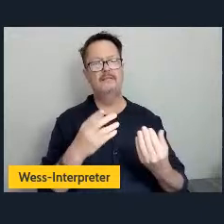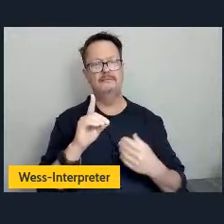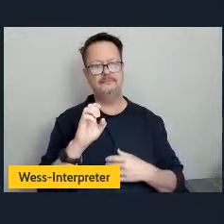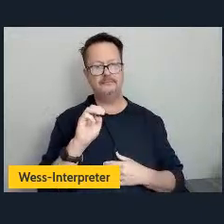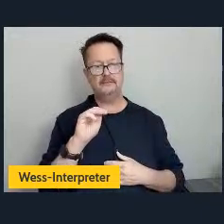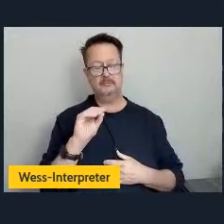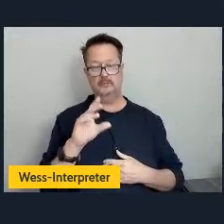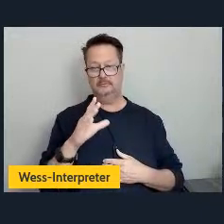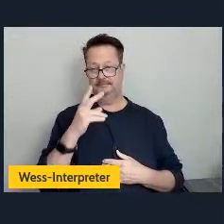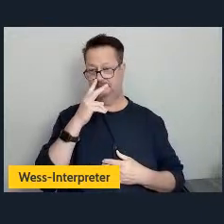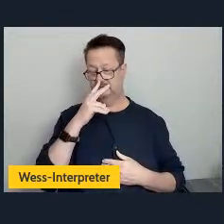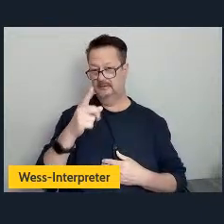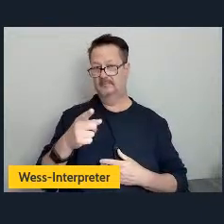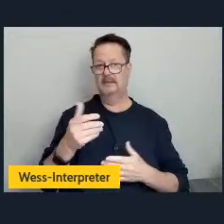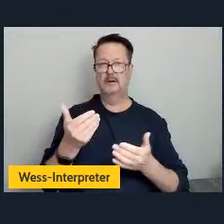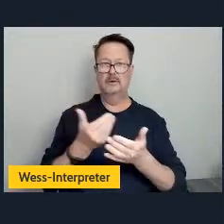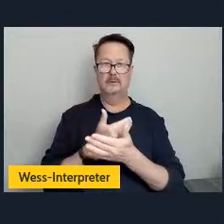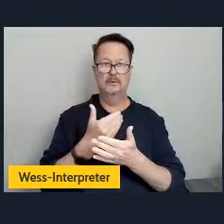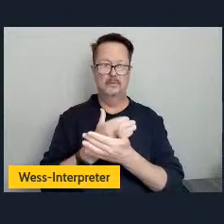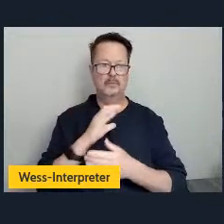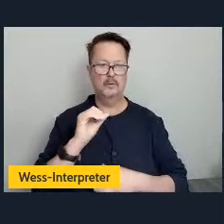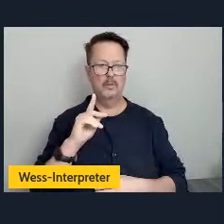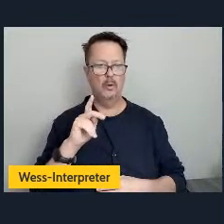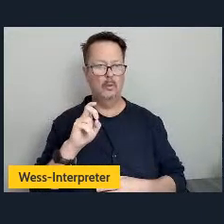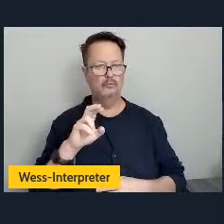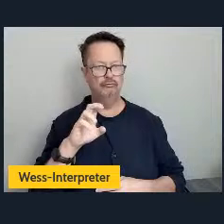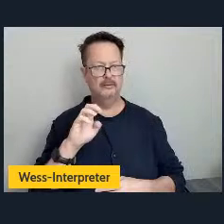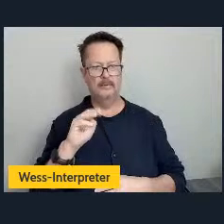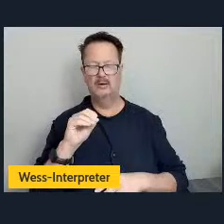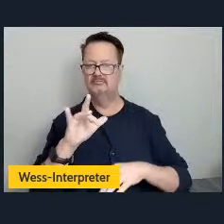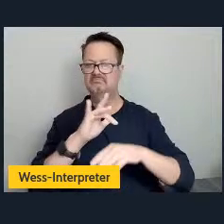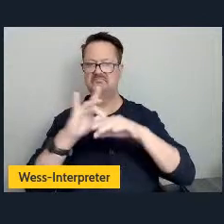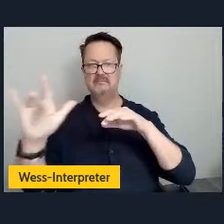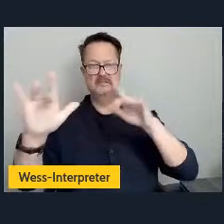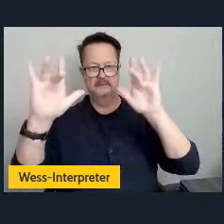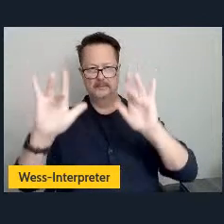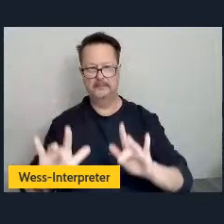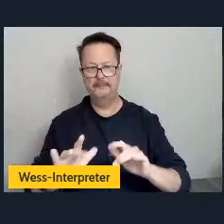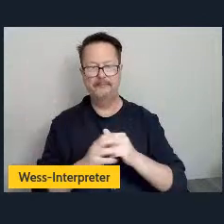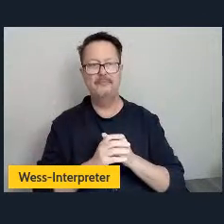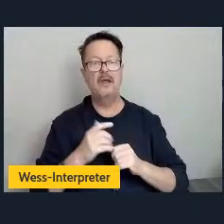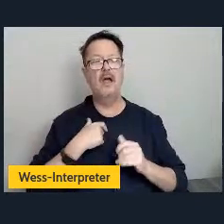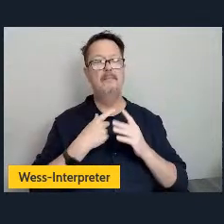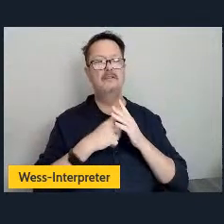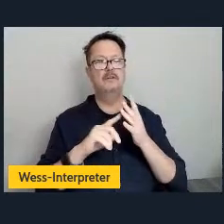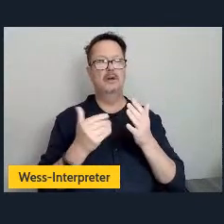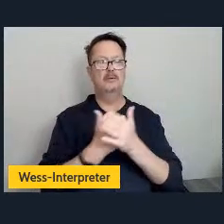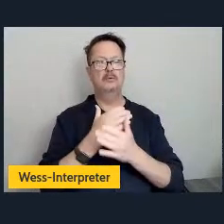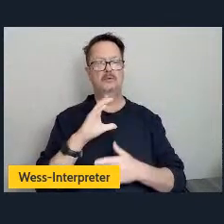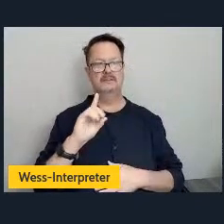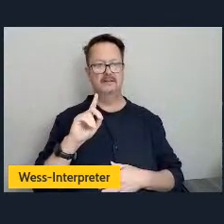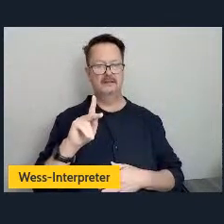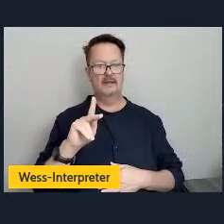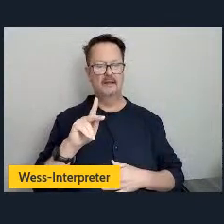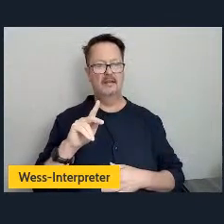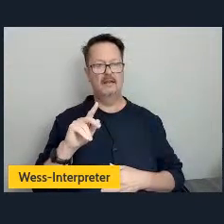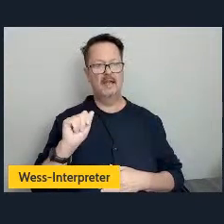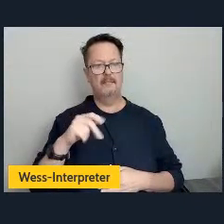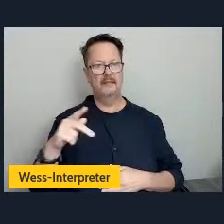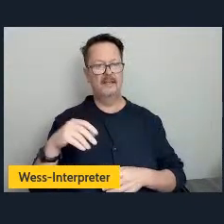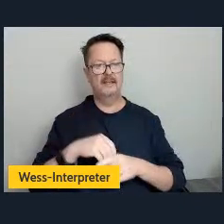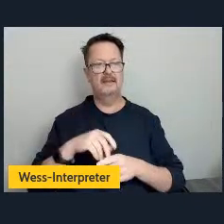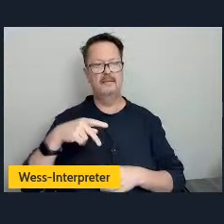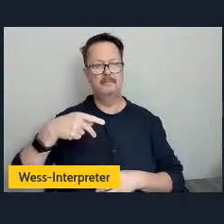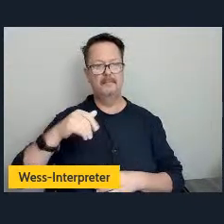in a newly cloned repo that's totally empty, and I'm going to start a new CDK application in Python.